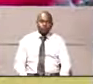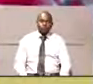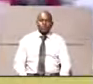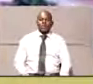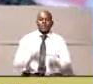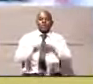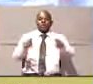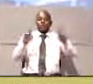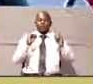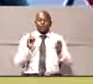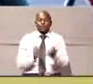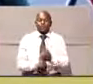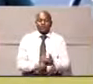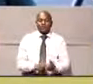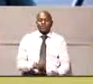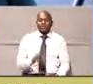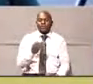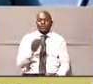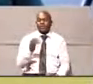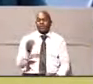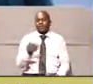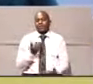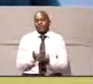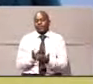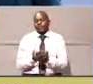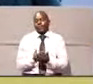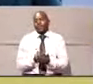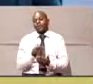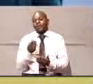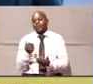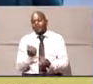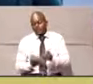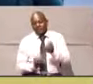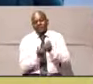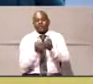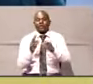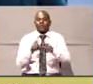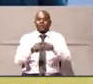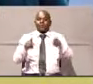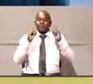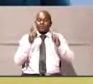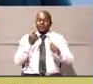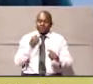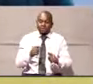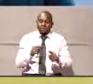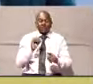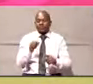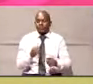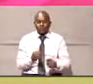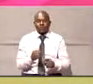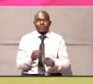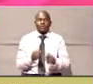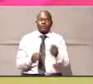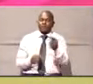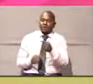Makerere University receives at least 100 students applying for tuition support annually, which the university said it cannot afford.